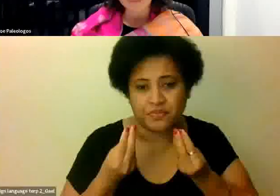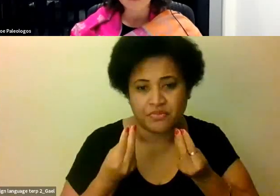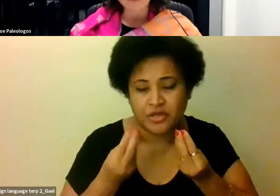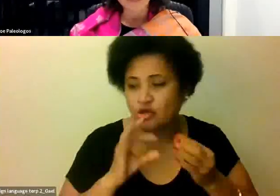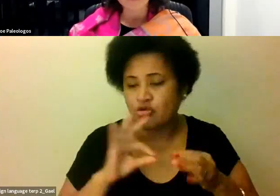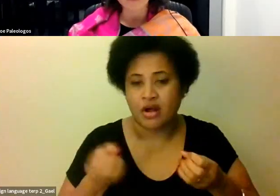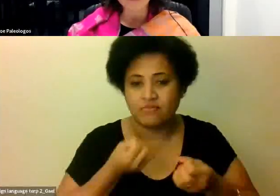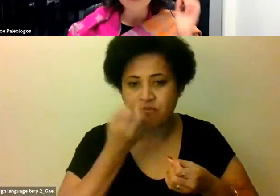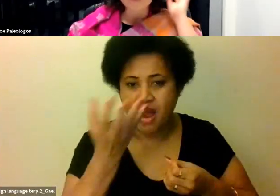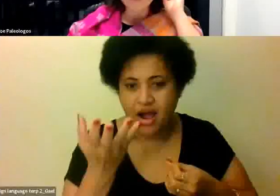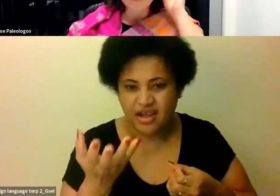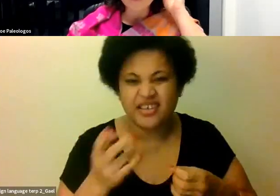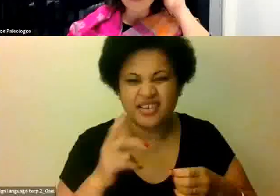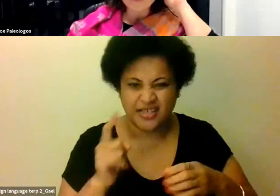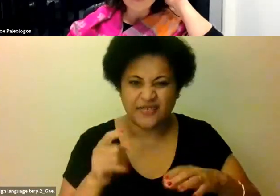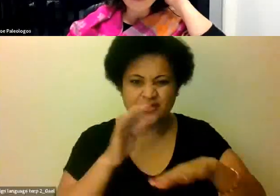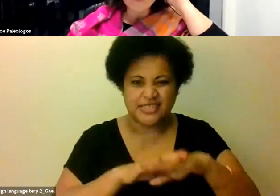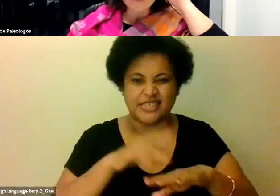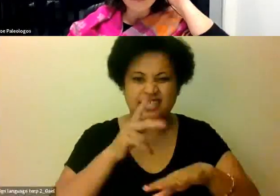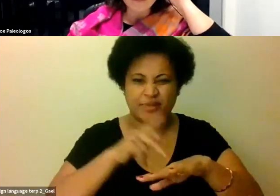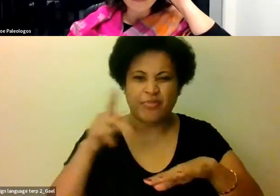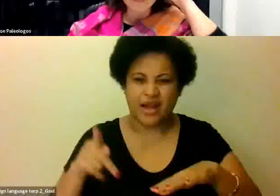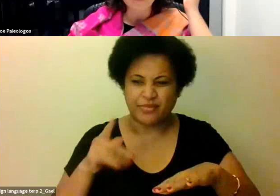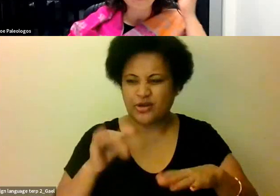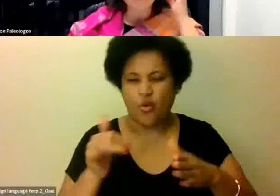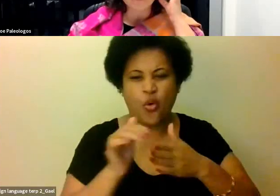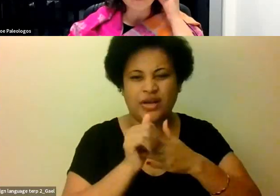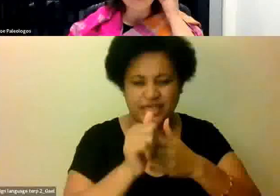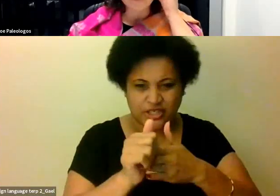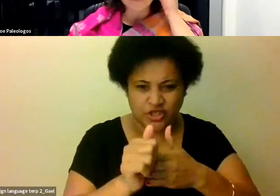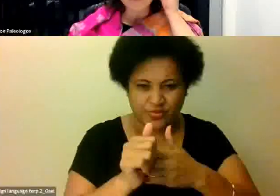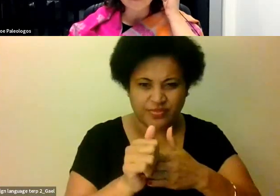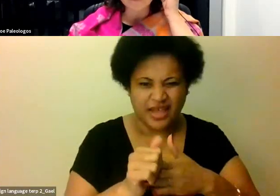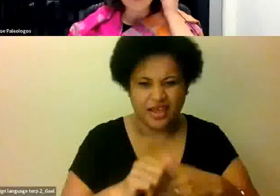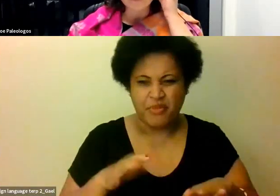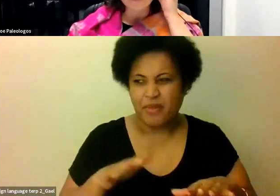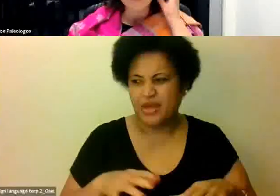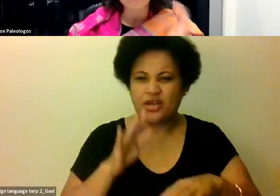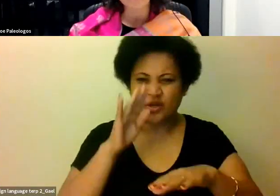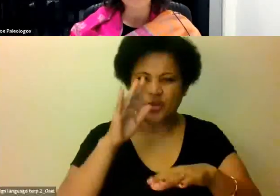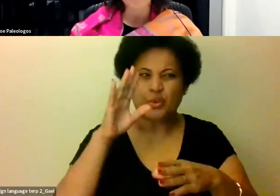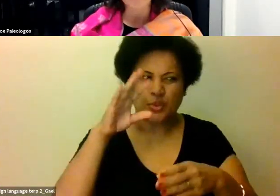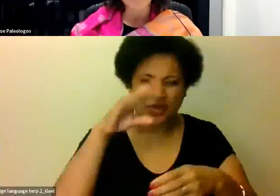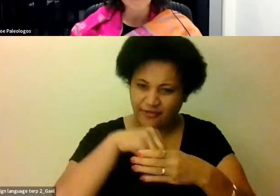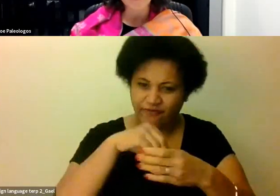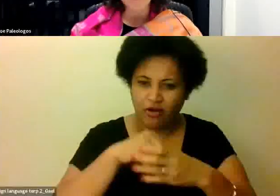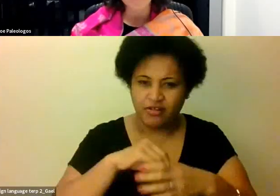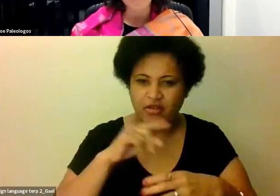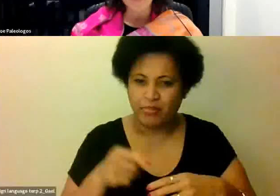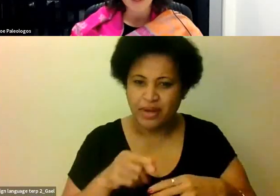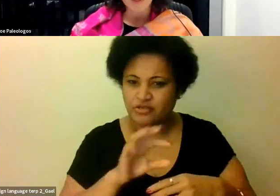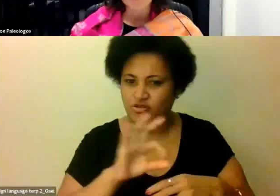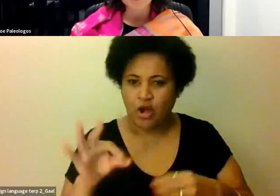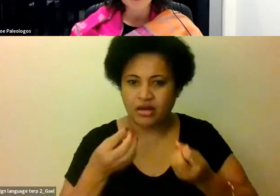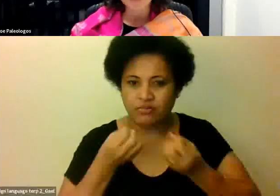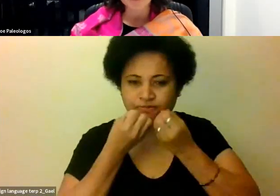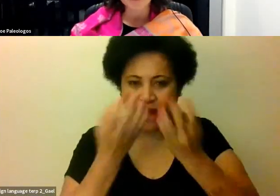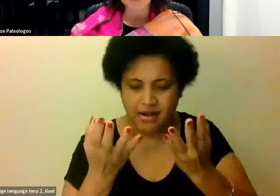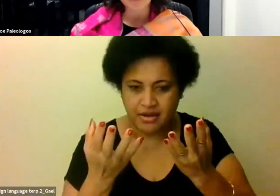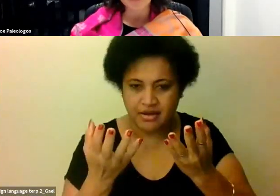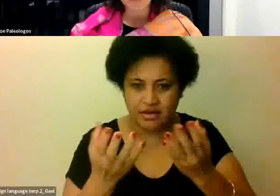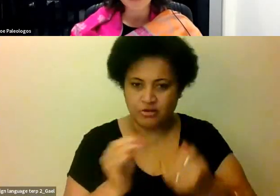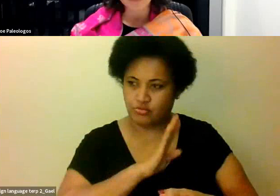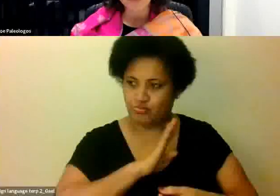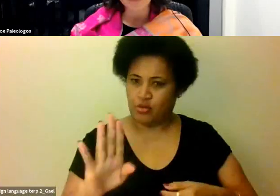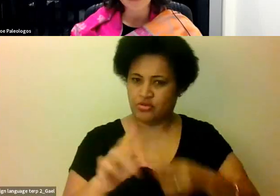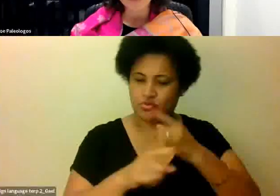having, you know, diverse leadership teams, I think, and then enabling environment there, you know, so that these leadership values also